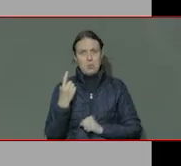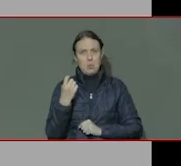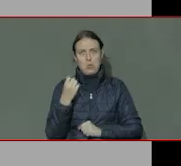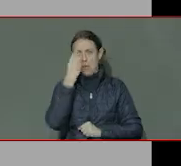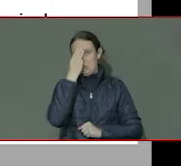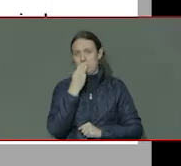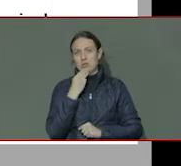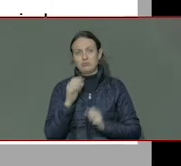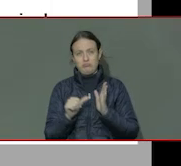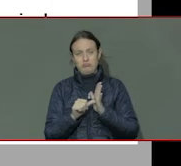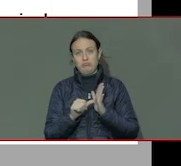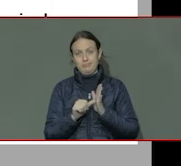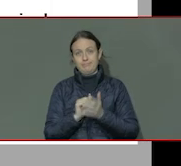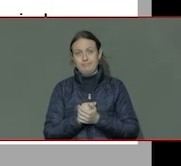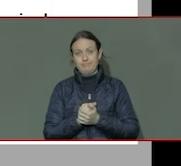know